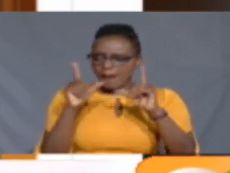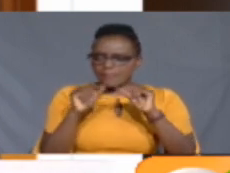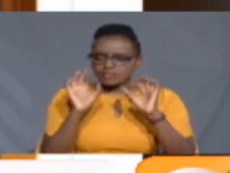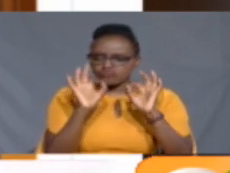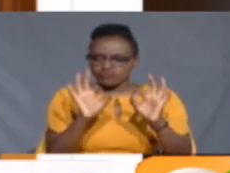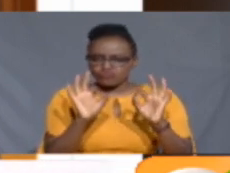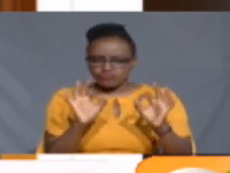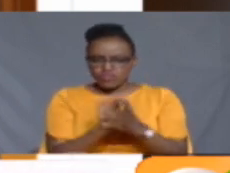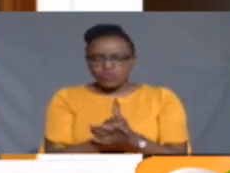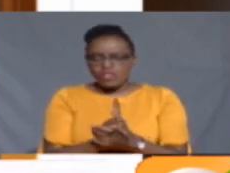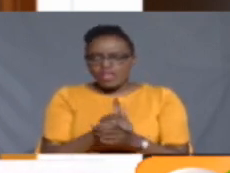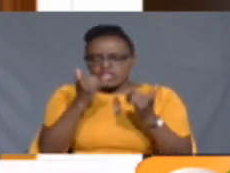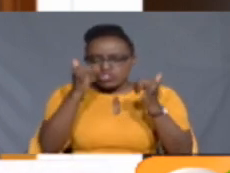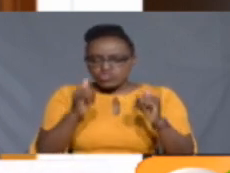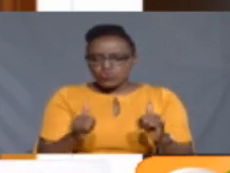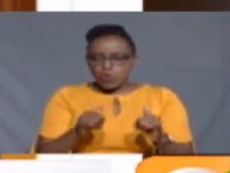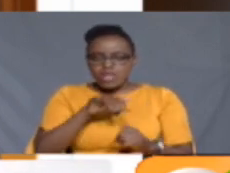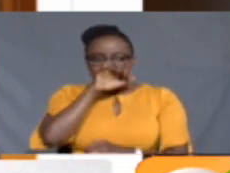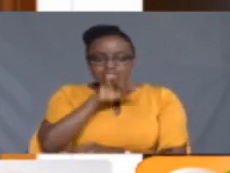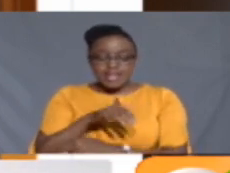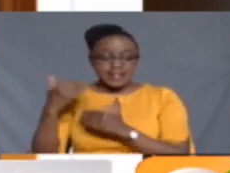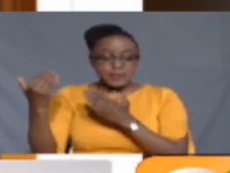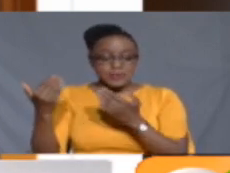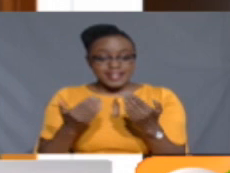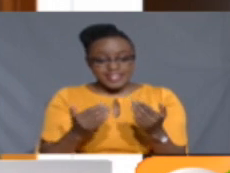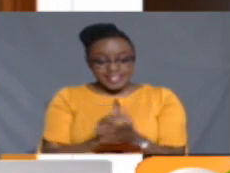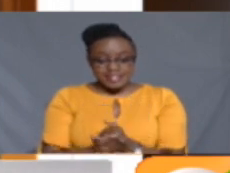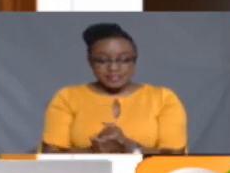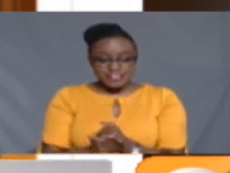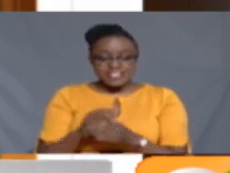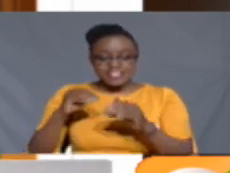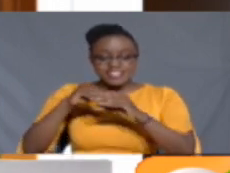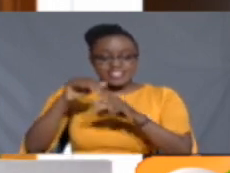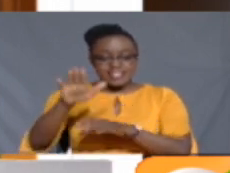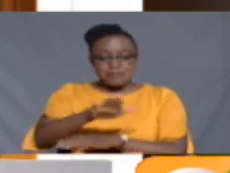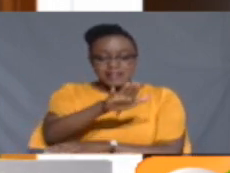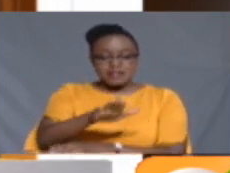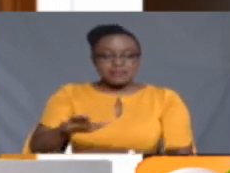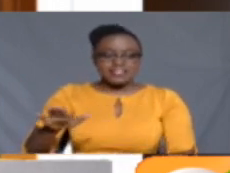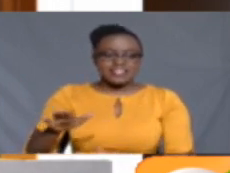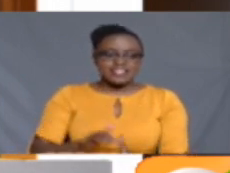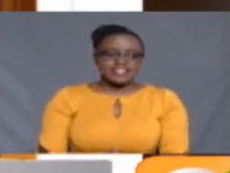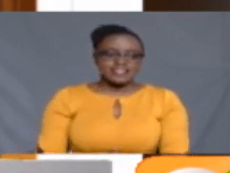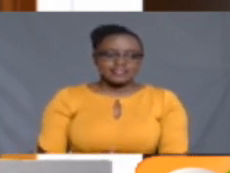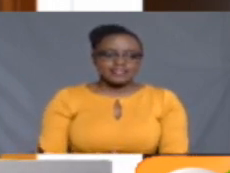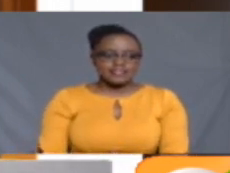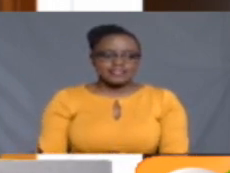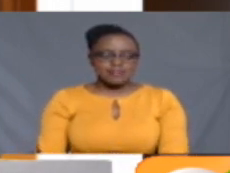new dad and his son welcomed in the House.